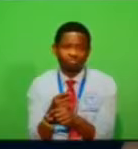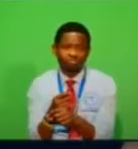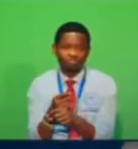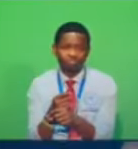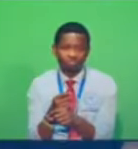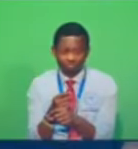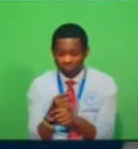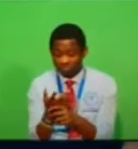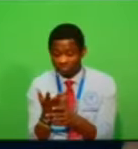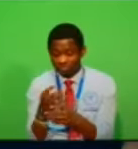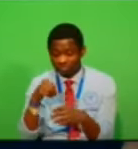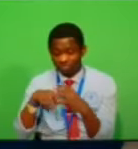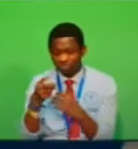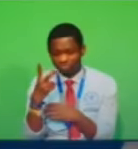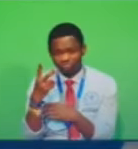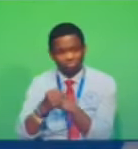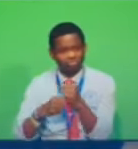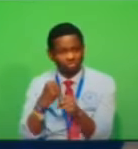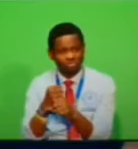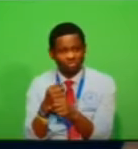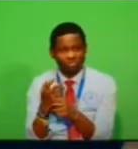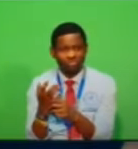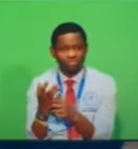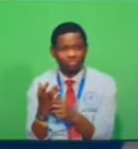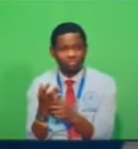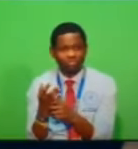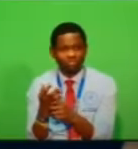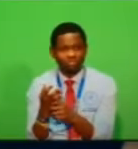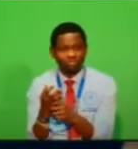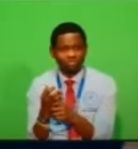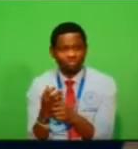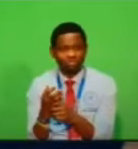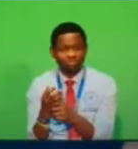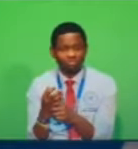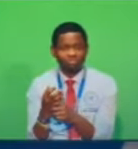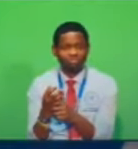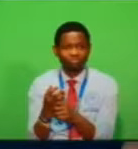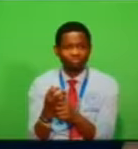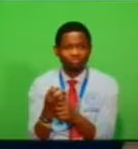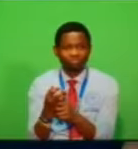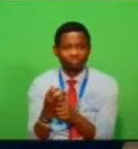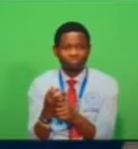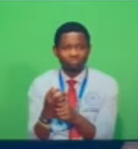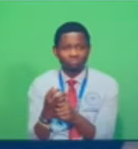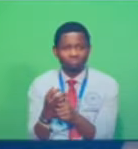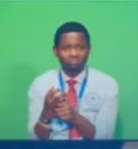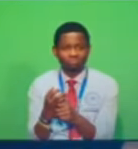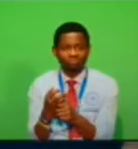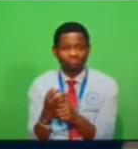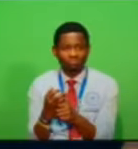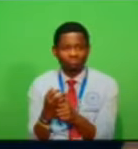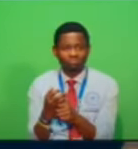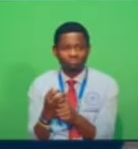this to motivate somebody out there, and all this time, when I got this job, they started sending me to Africa